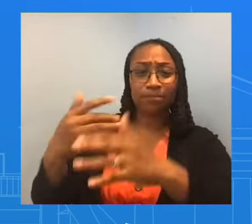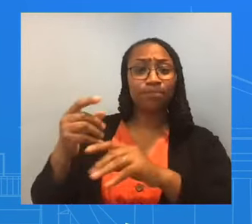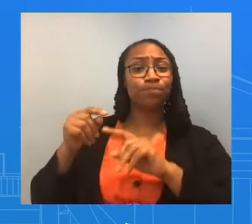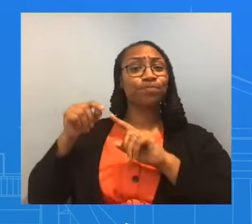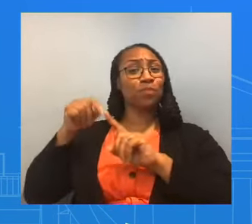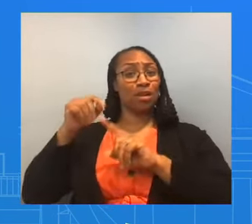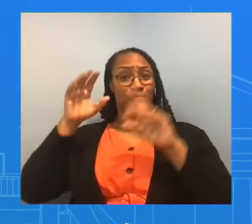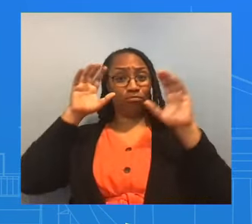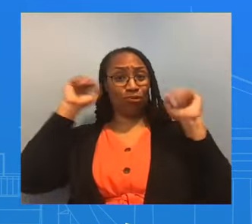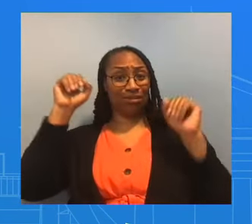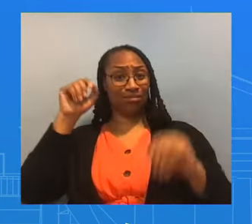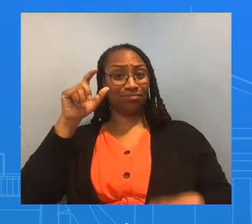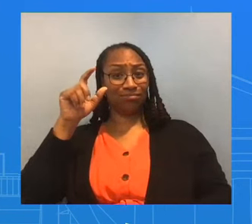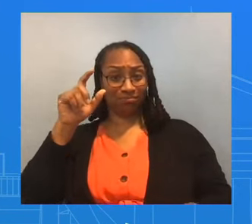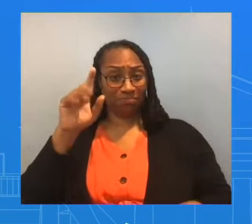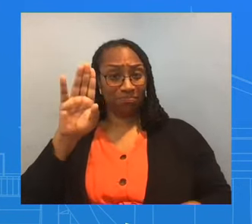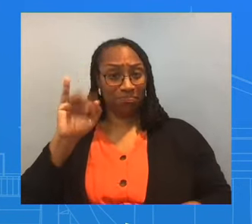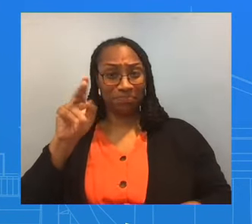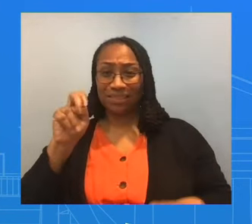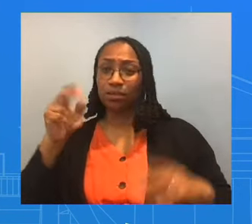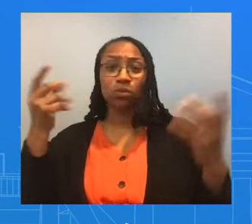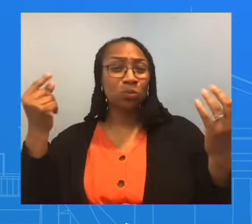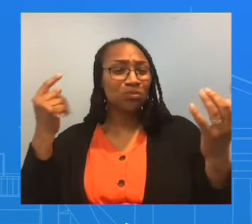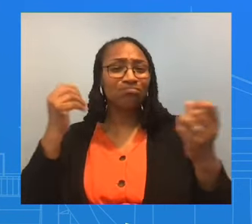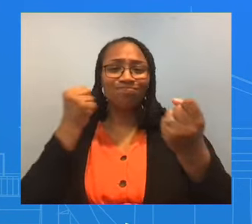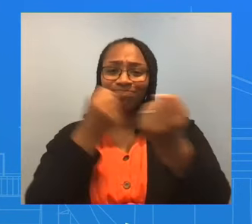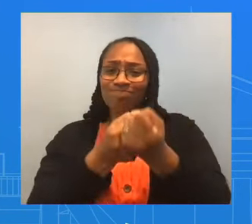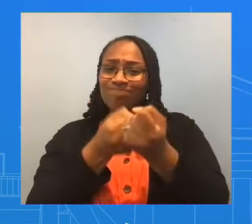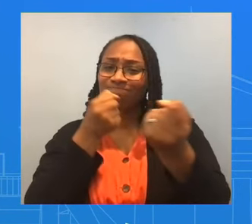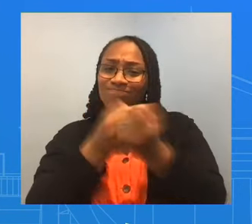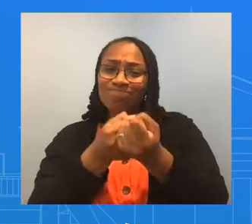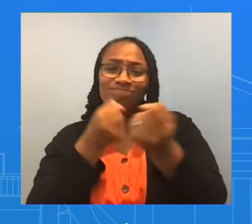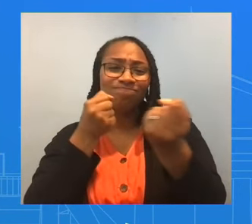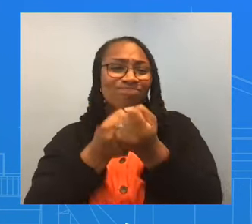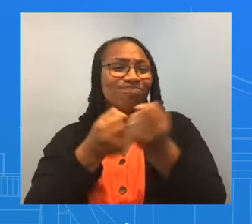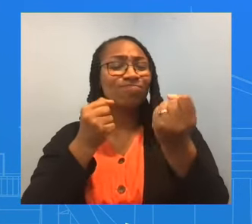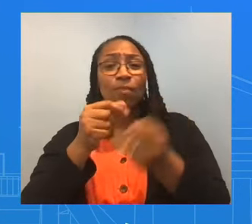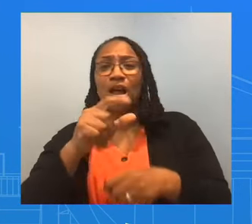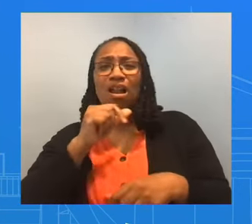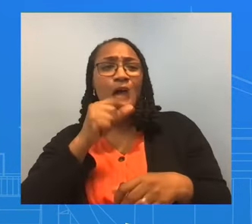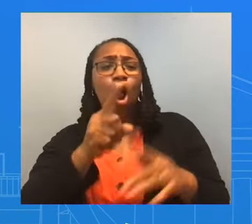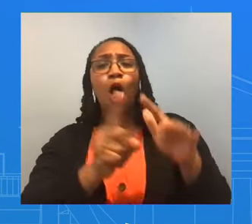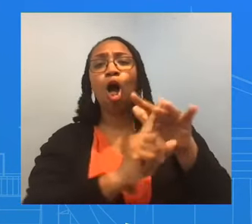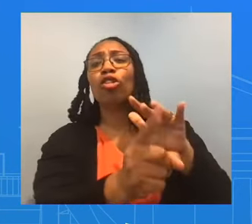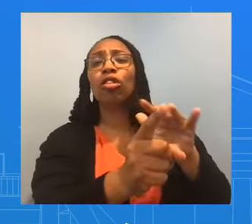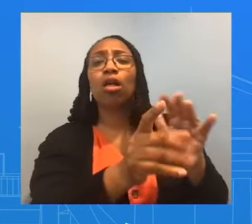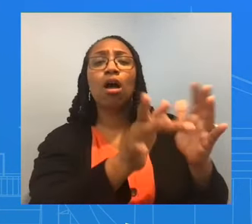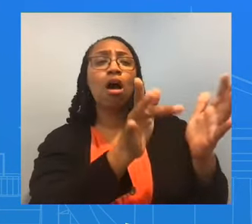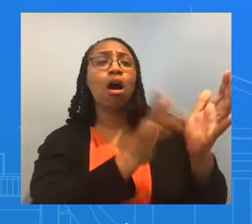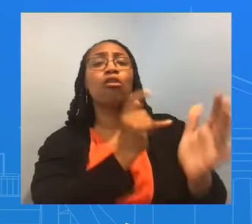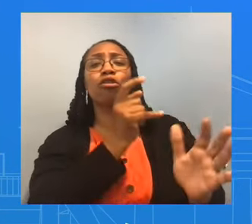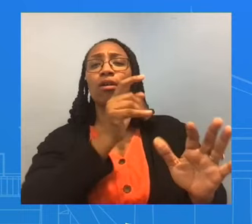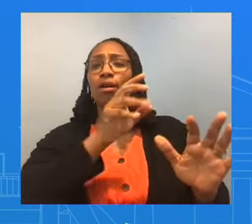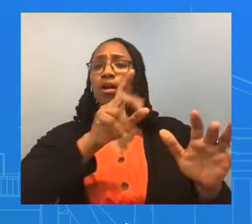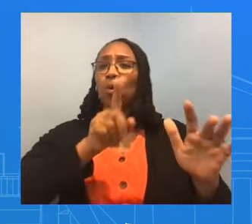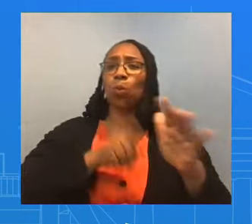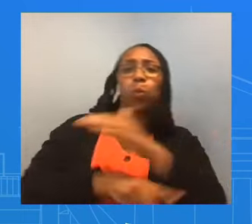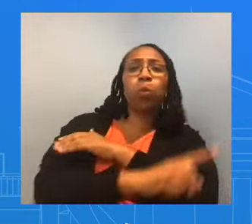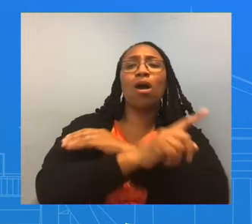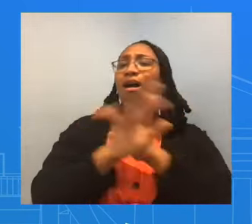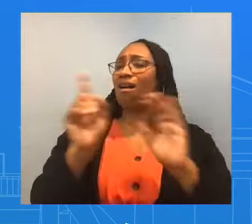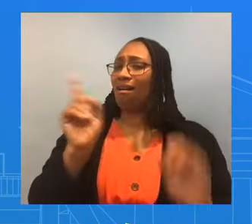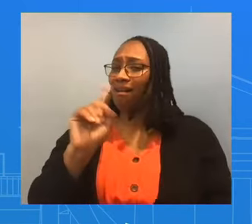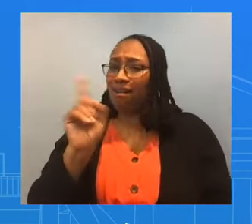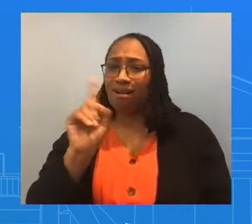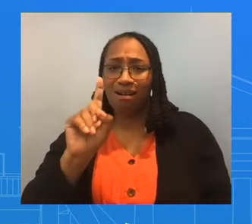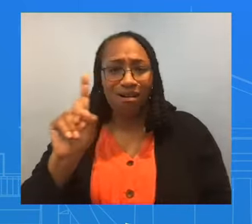not politicize the Department of Justice. And, you know, that is something that he's going to continue to do. That is why when I'm